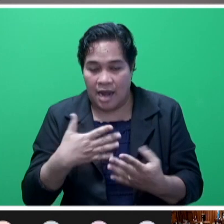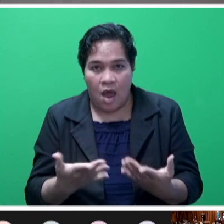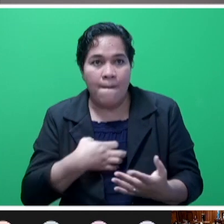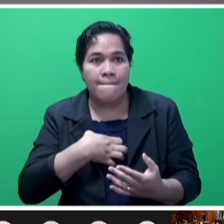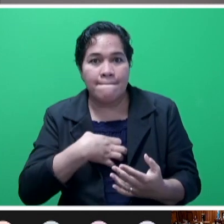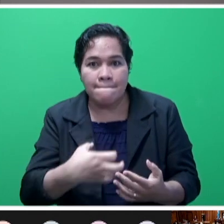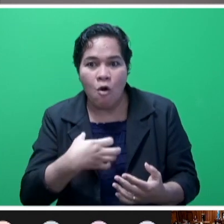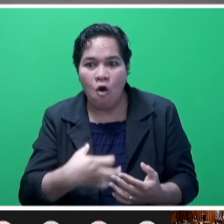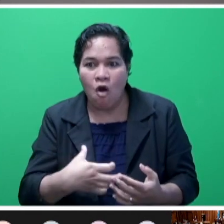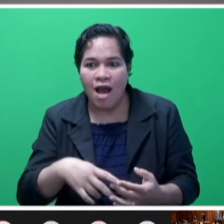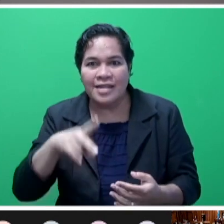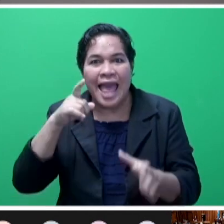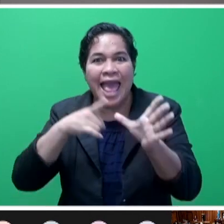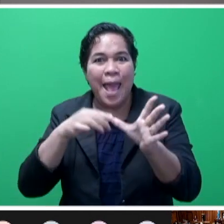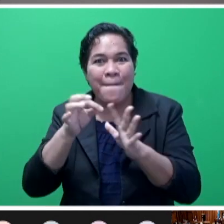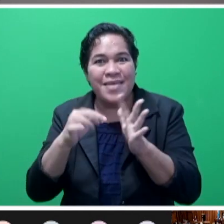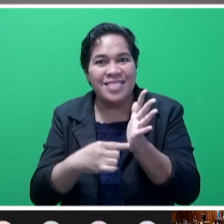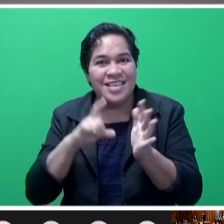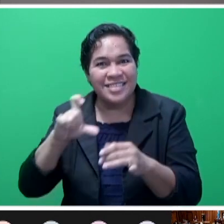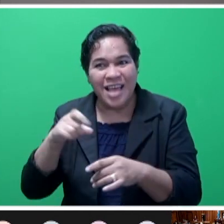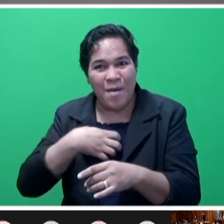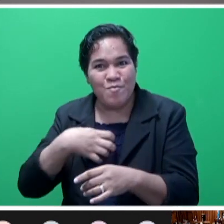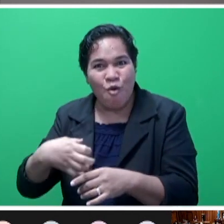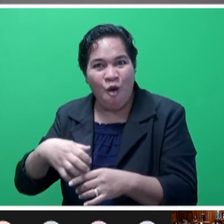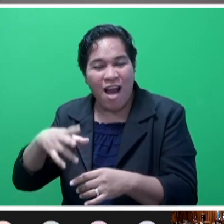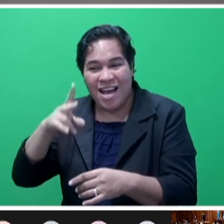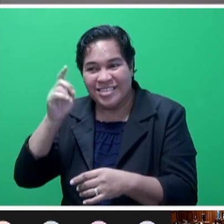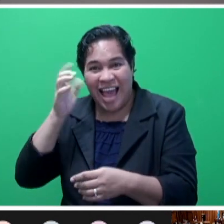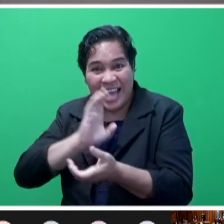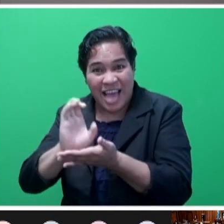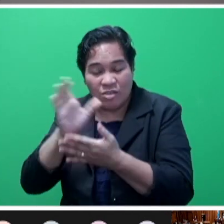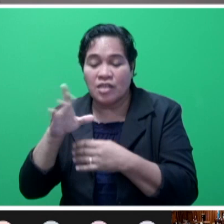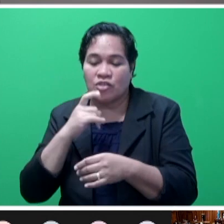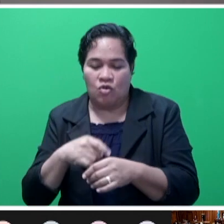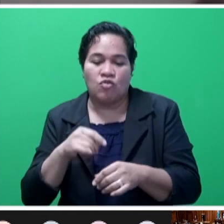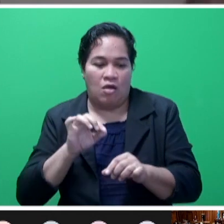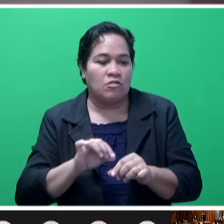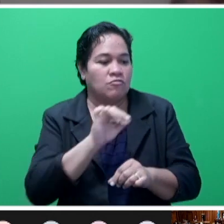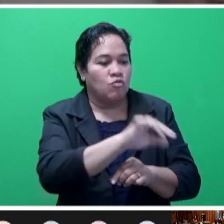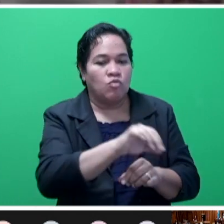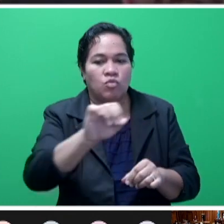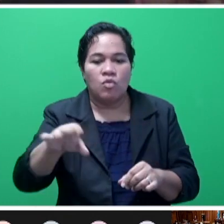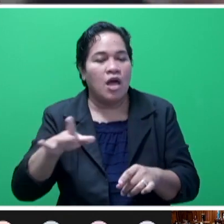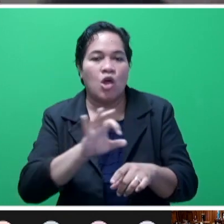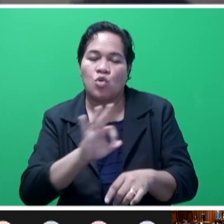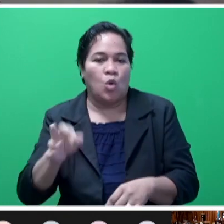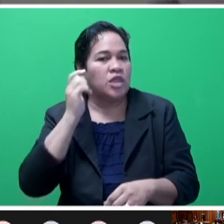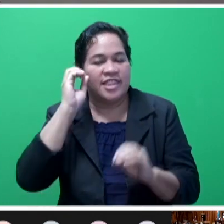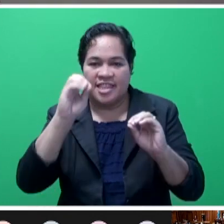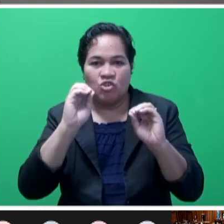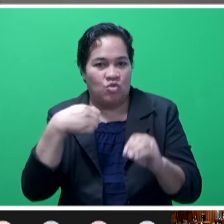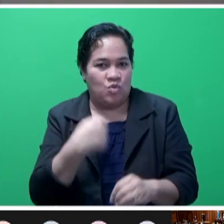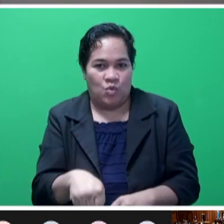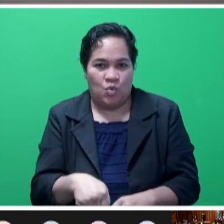coming out of ABTC, we have distributed these counselors within districts. They don't teach, they are only